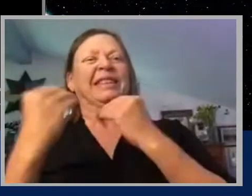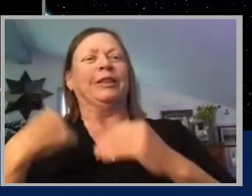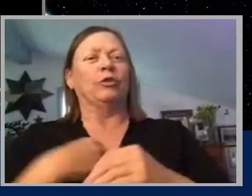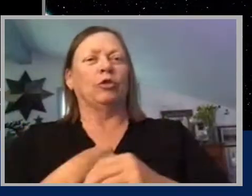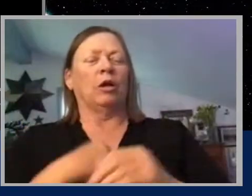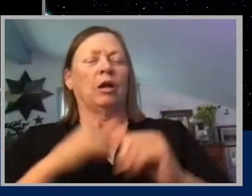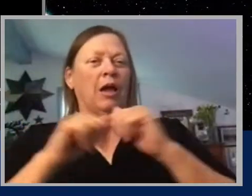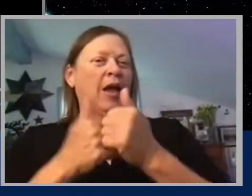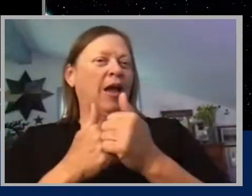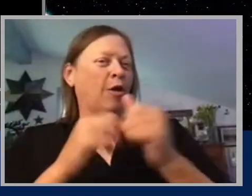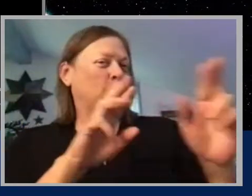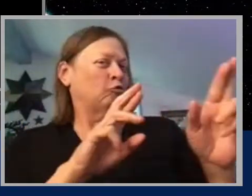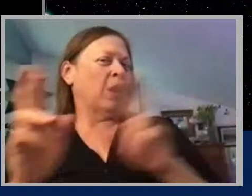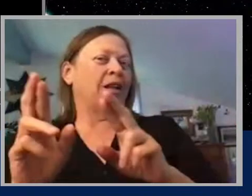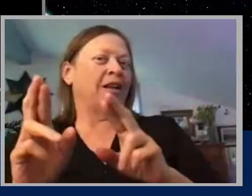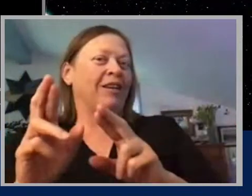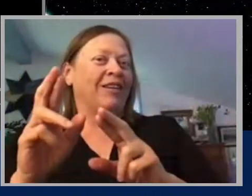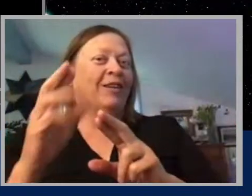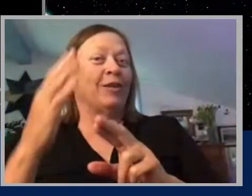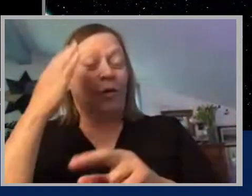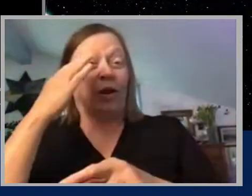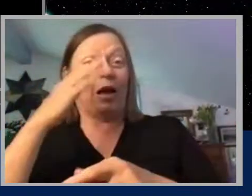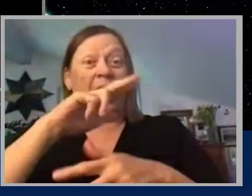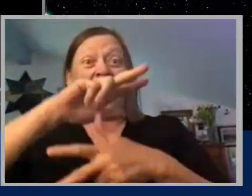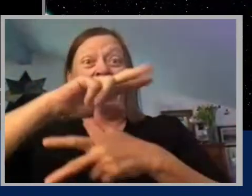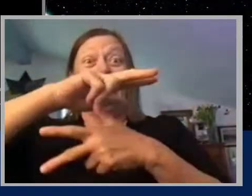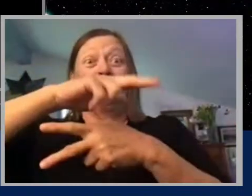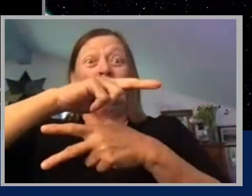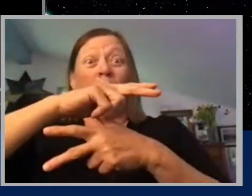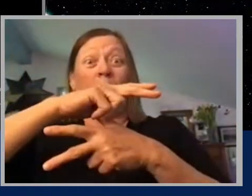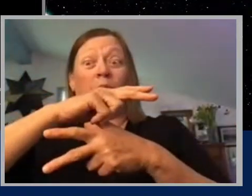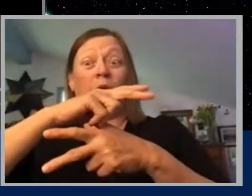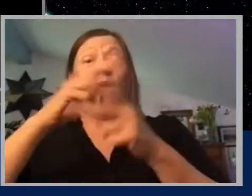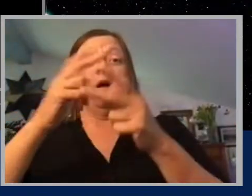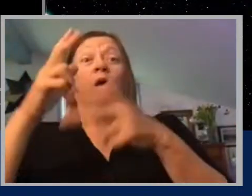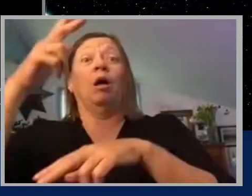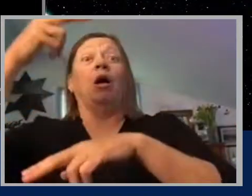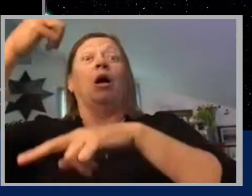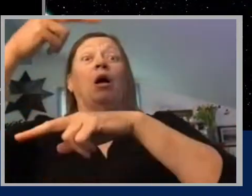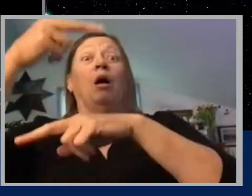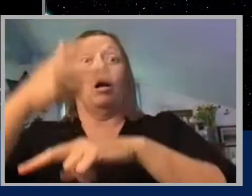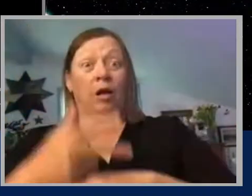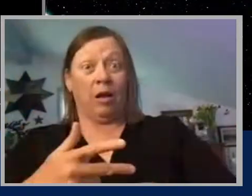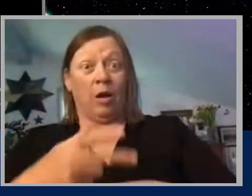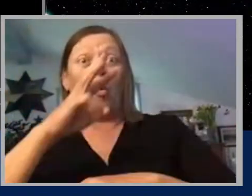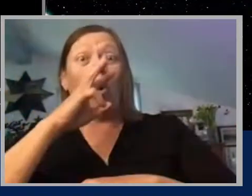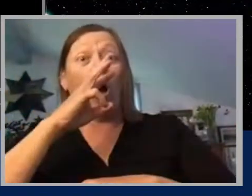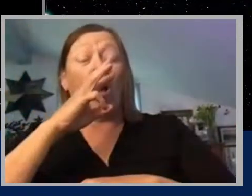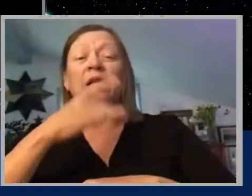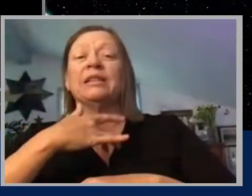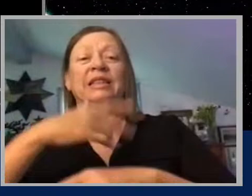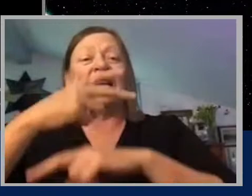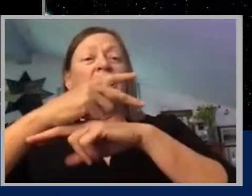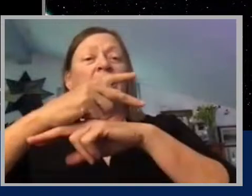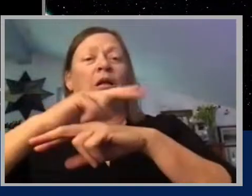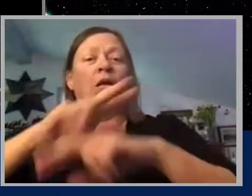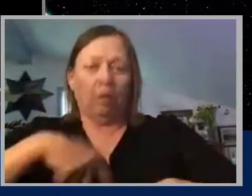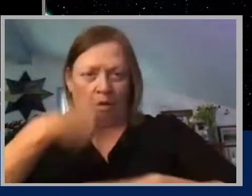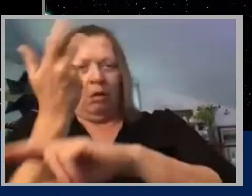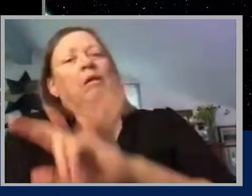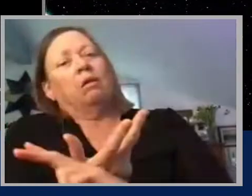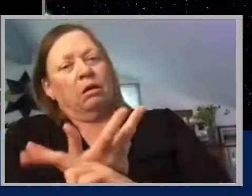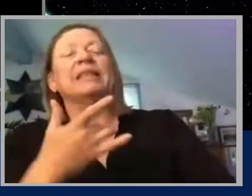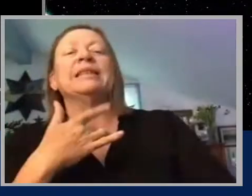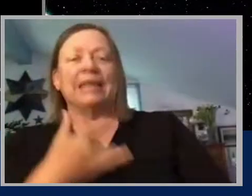here is when helicopters land in water, they're very top heavy. So they almost always automatically flip upside down. And we're always strapped